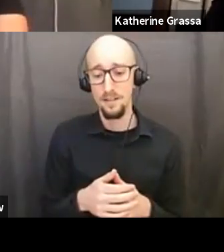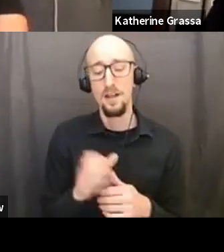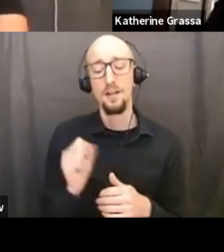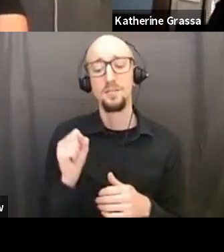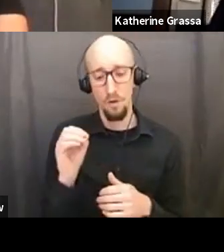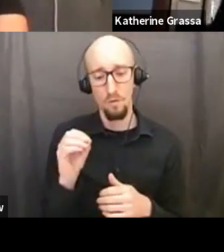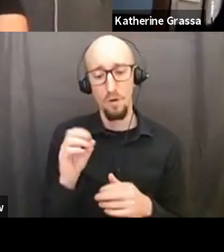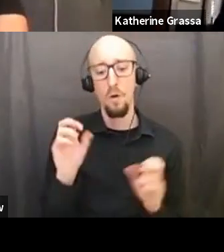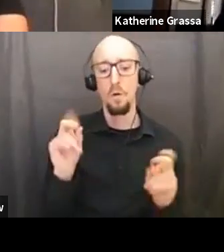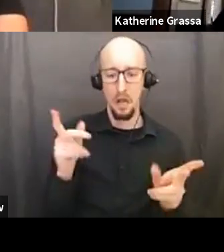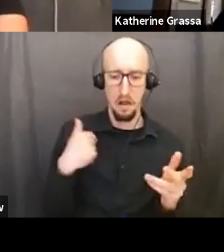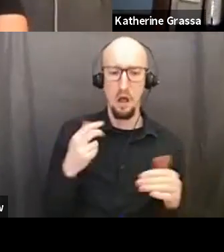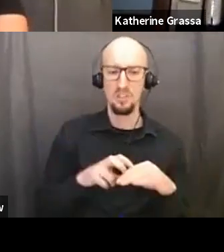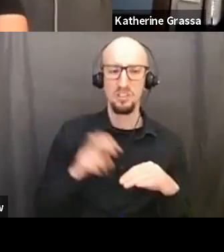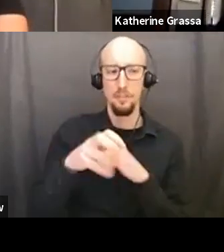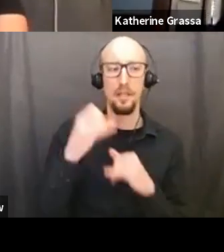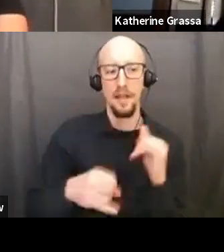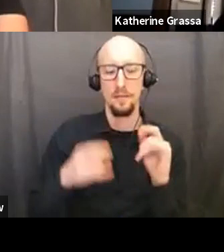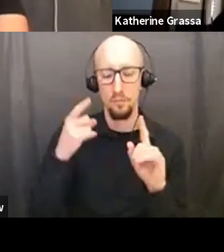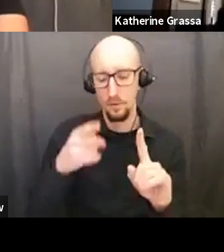So, okay, I will skip to the last point.